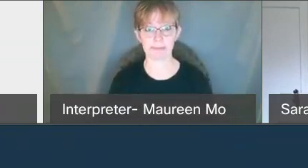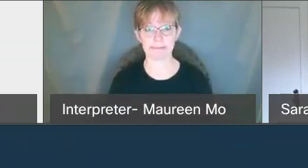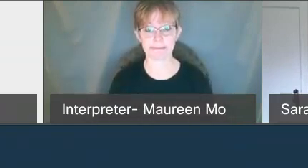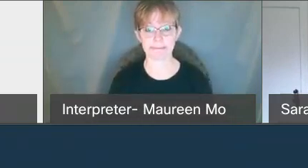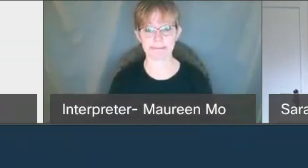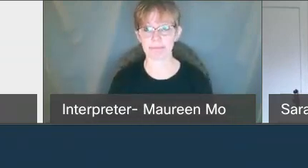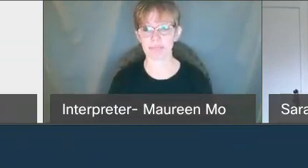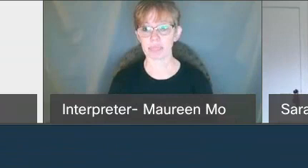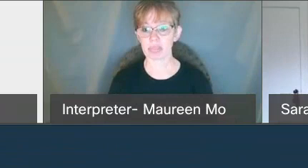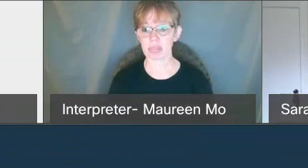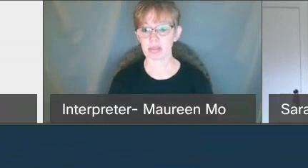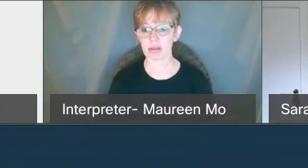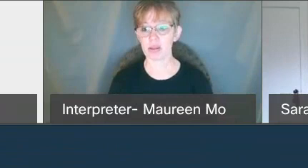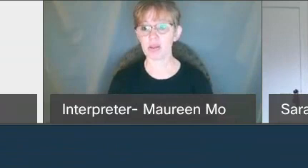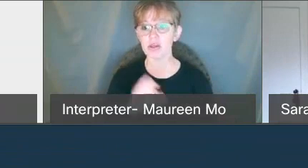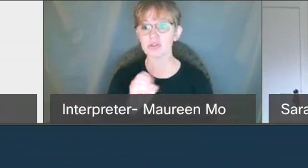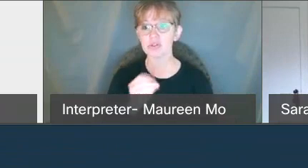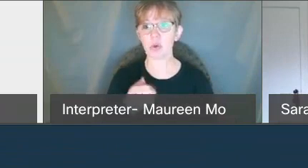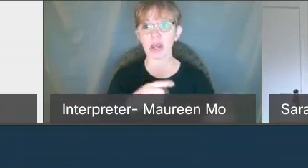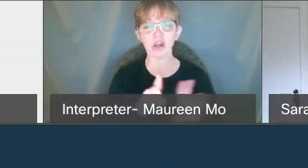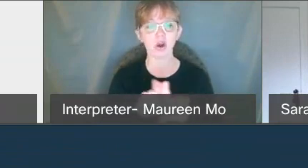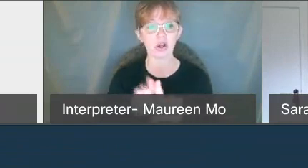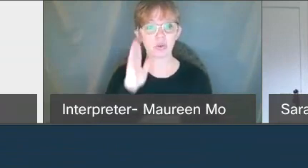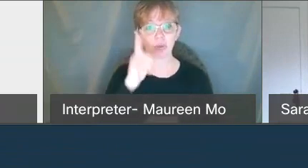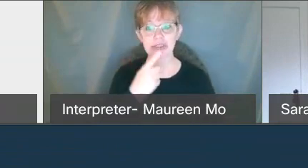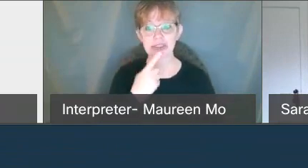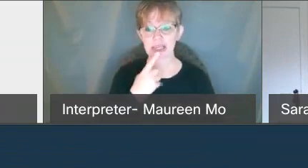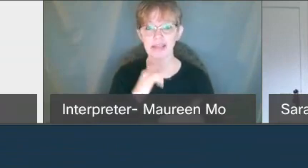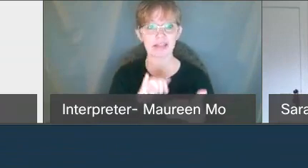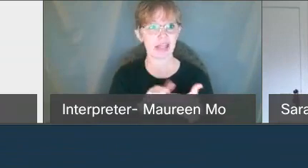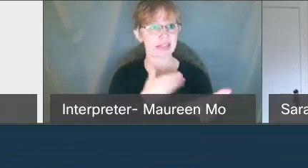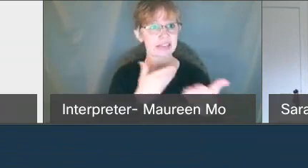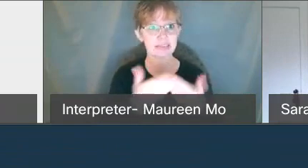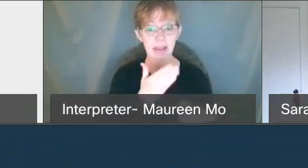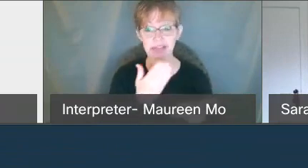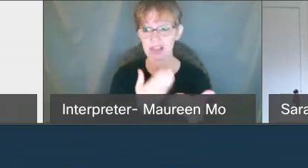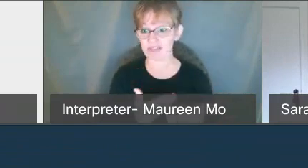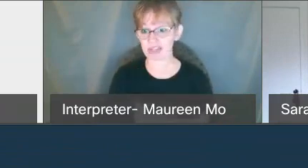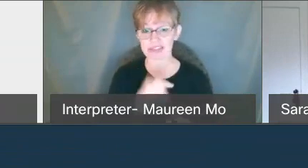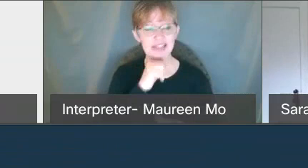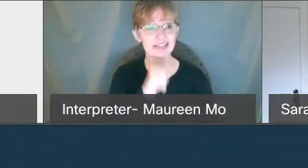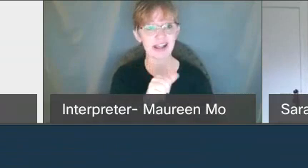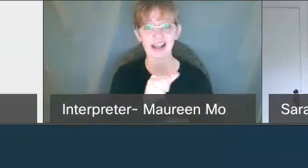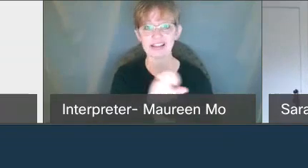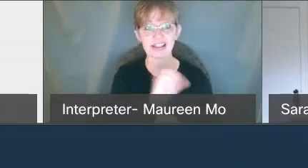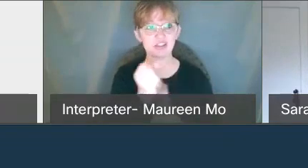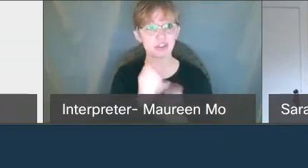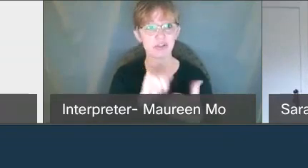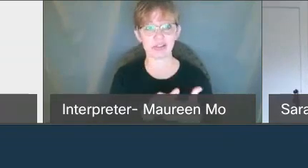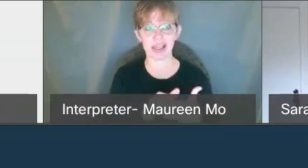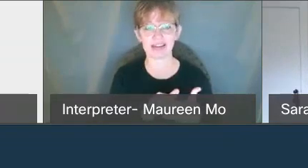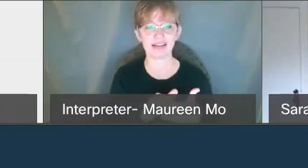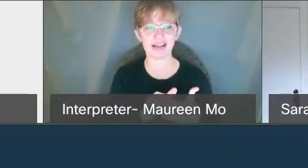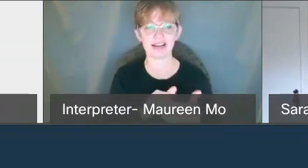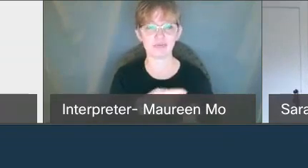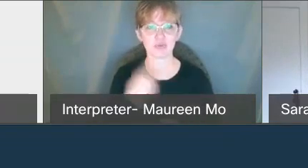So I will also say that despite this evidence, it's not the case that risk assessment instruments are going to solve all our